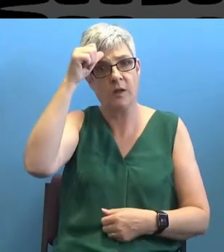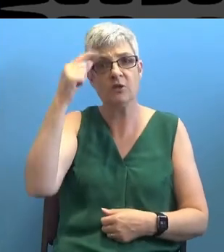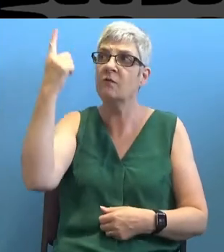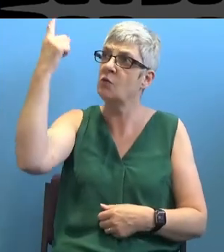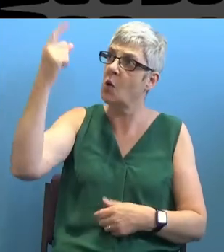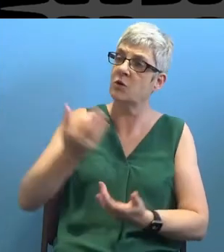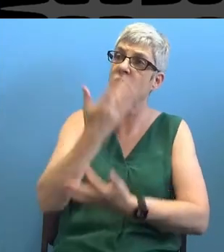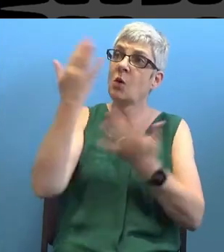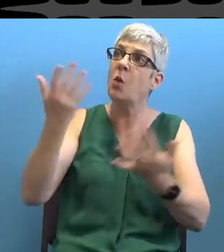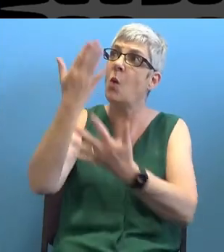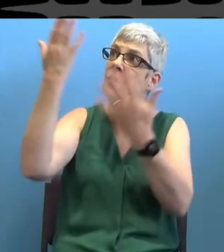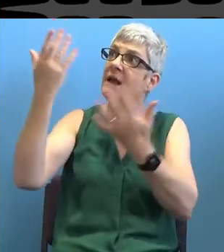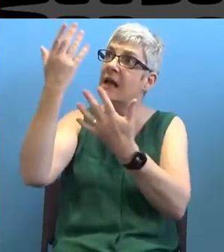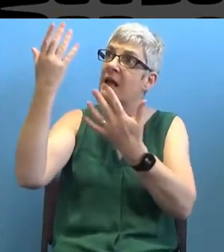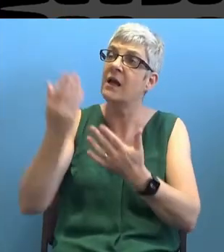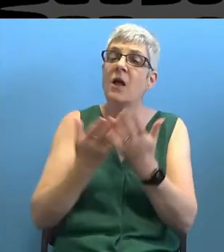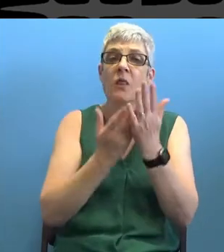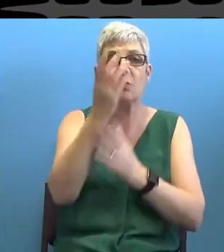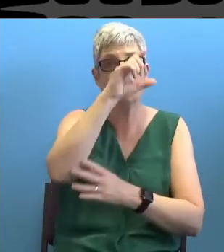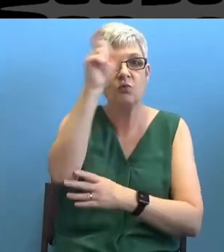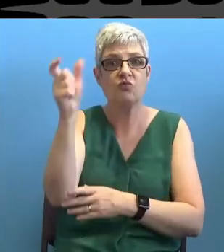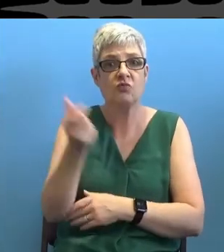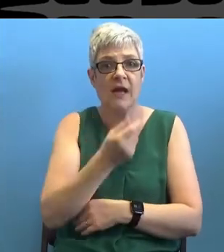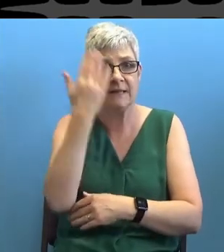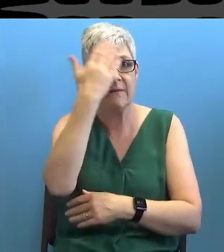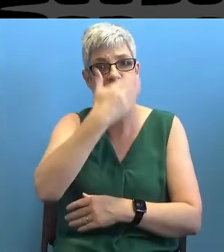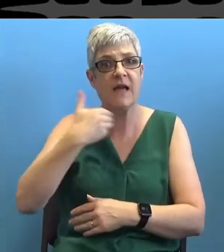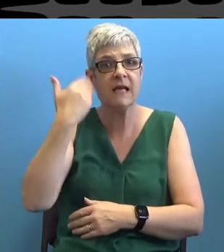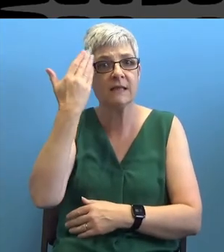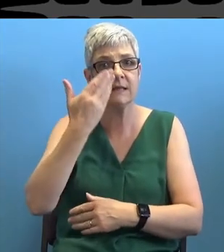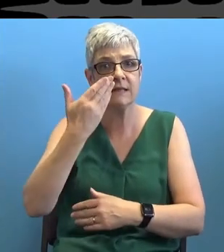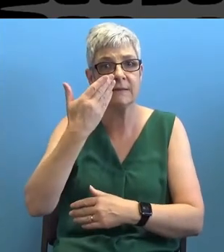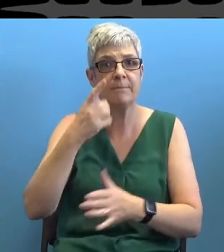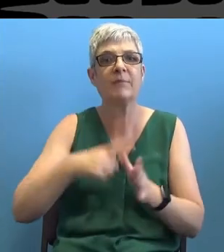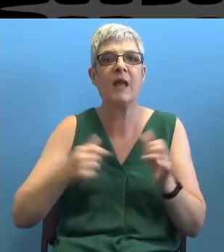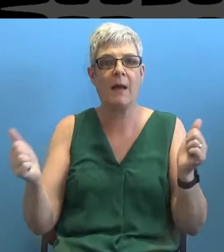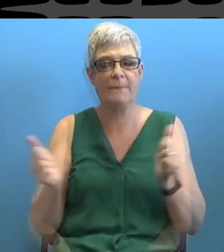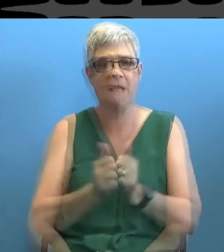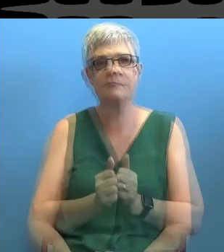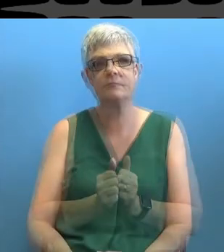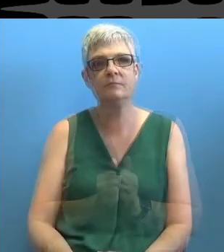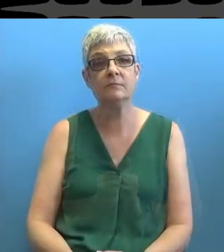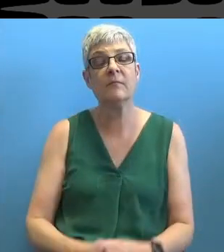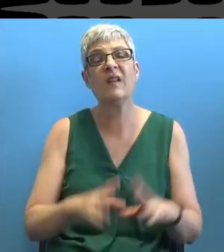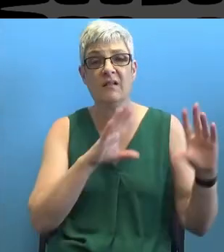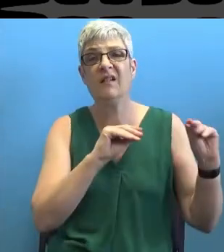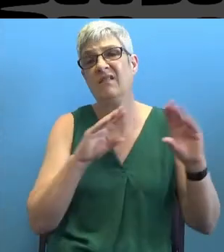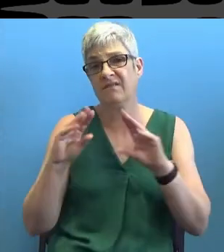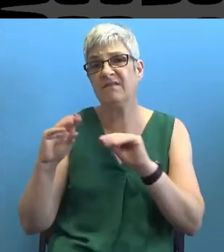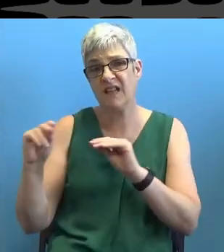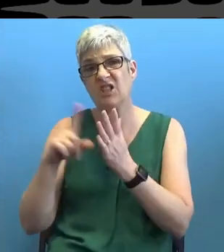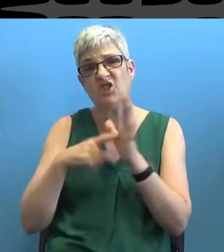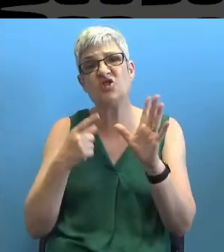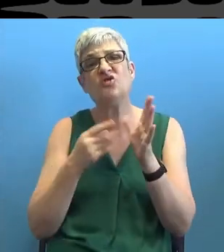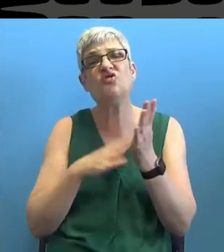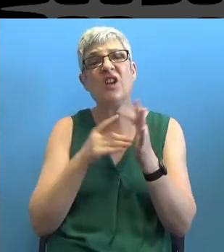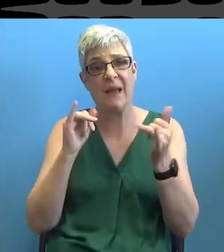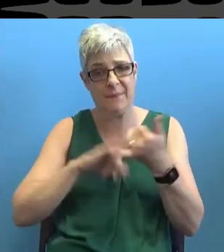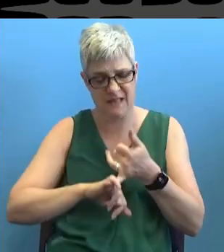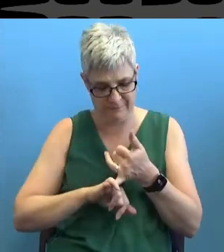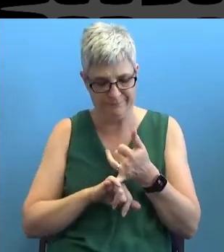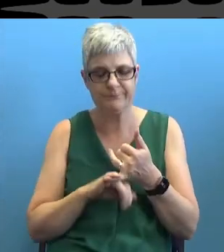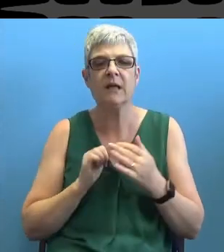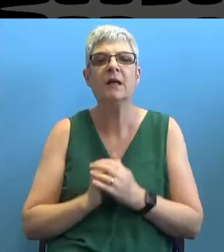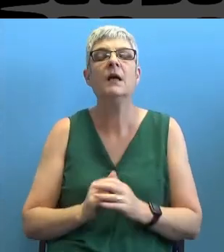of Christ. Amen. We have finished our series in James, and this morning I want to look at that passage in 2 Corinthians chapter 4